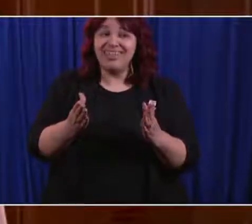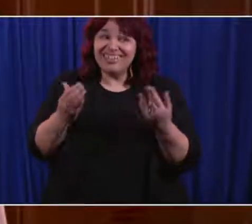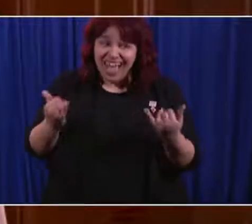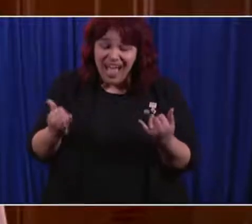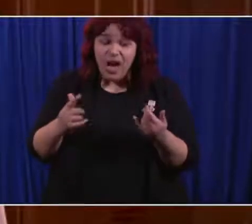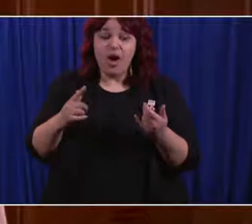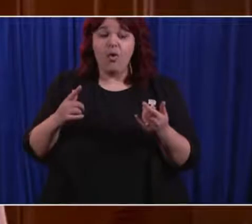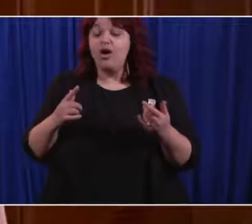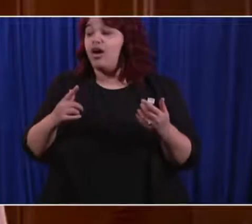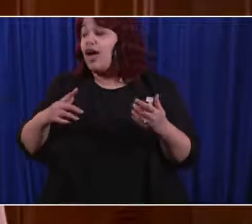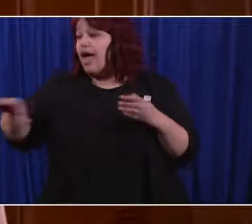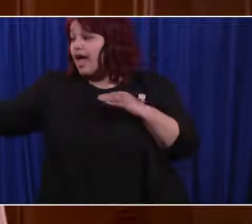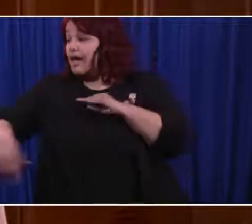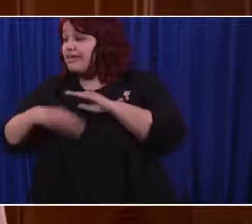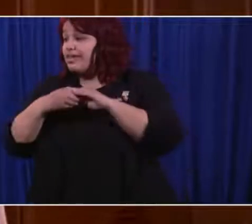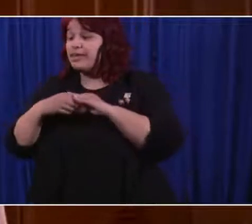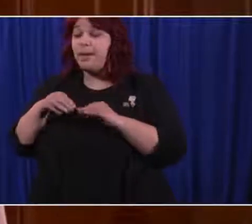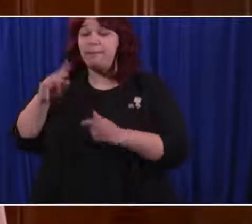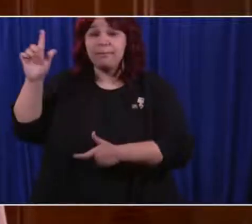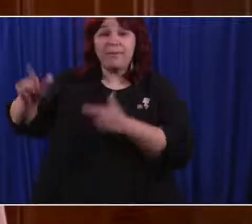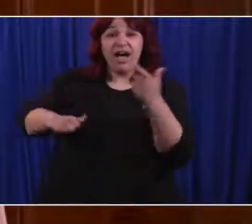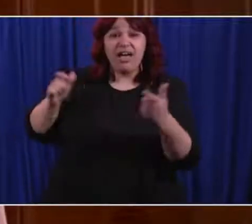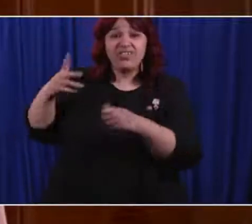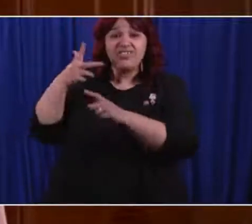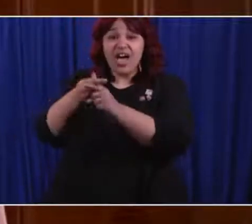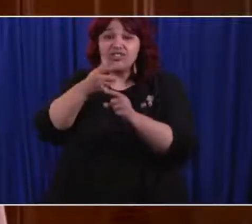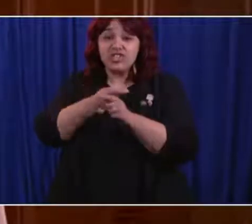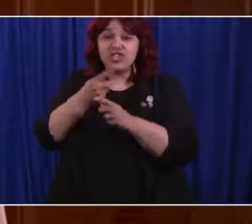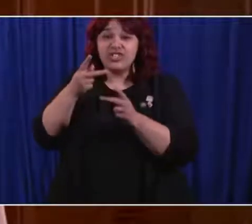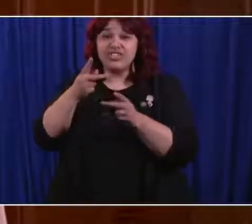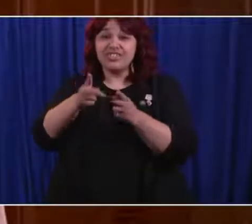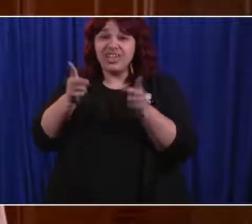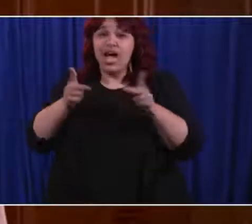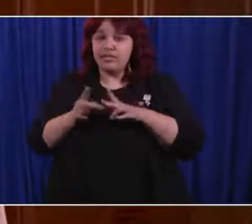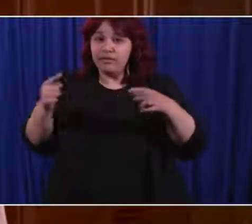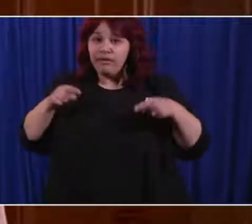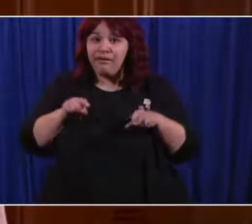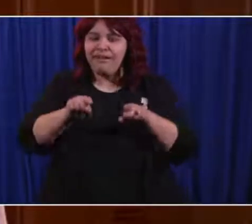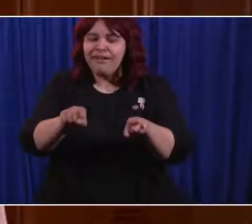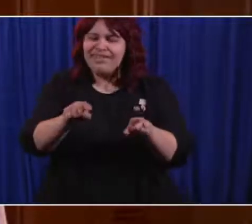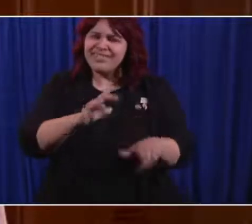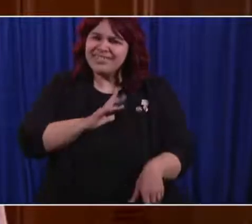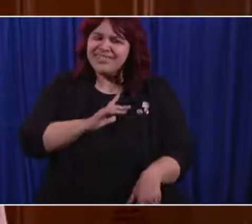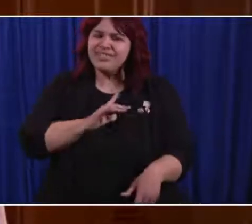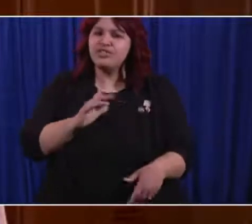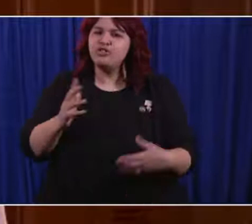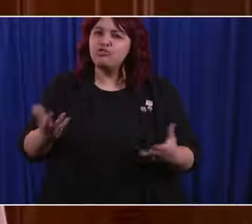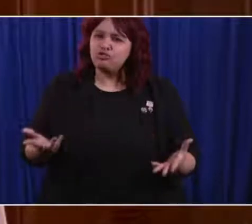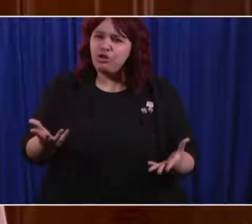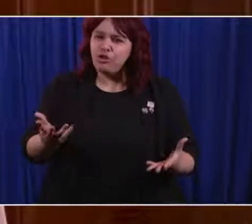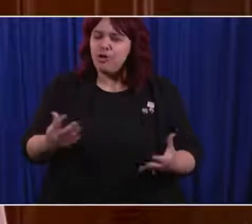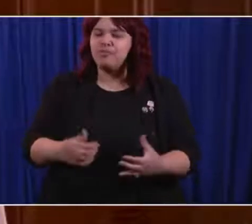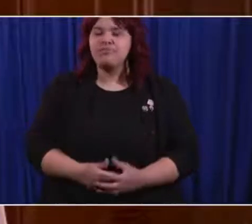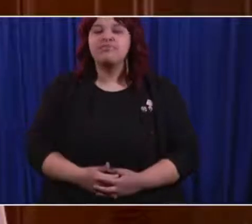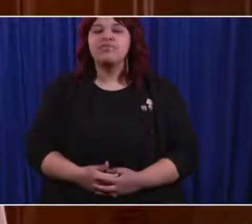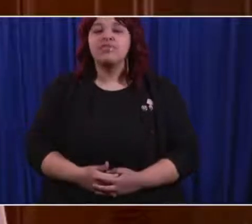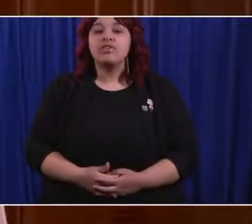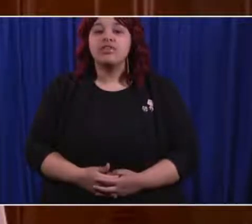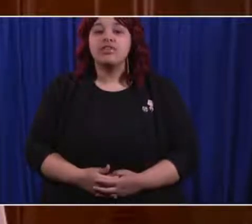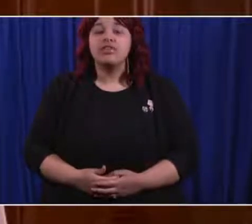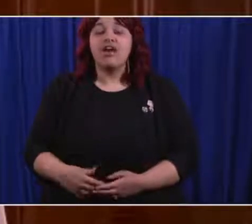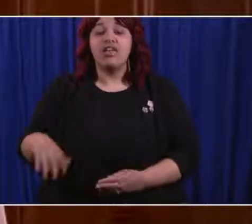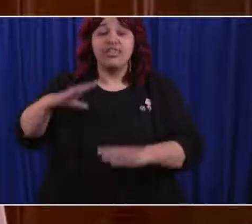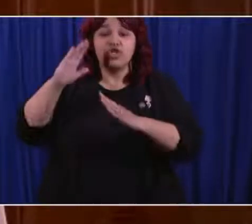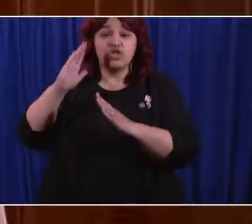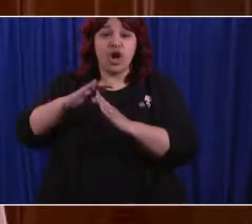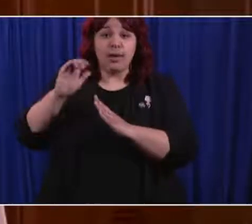we move forward. So if you look at the top 10 counties